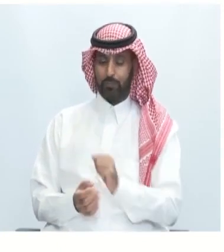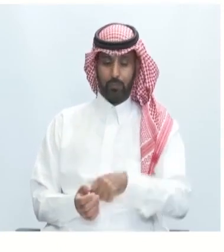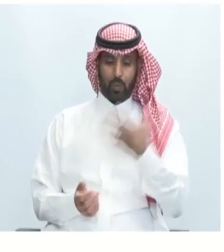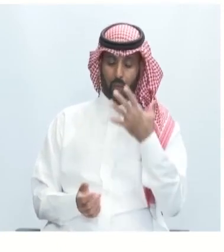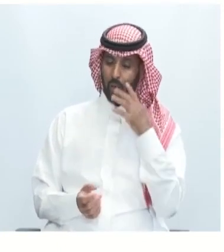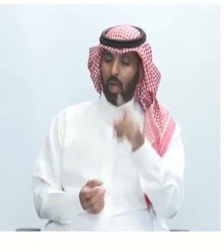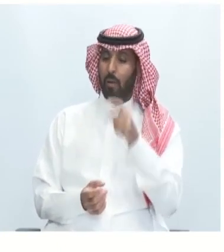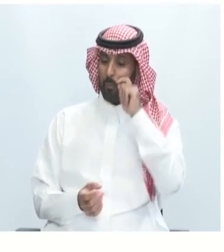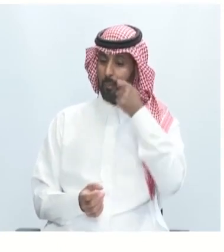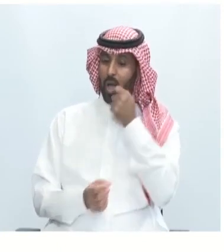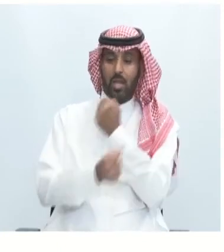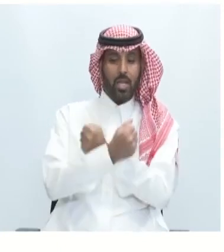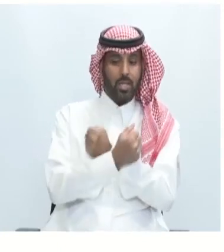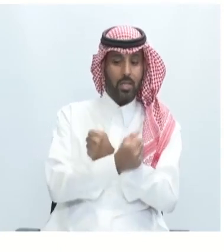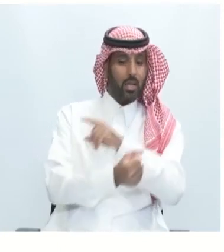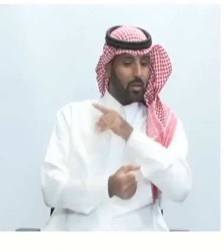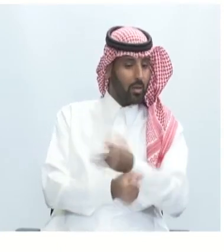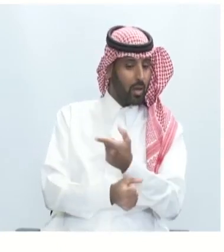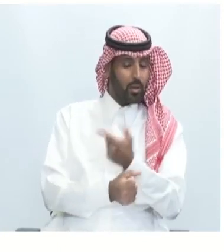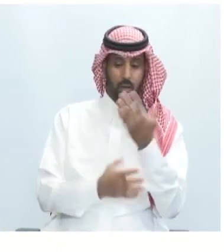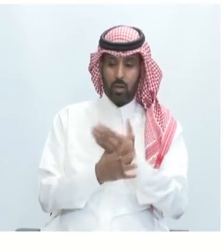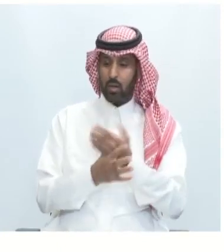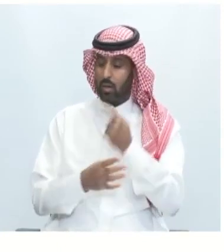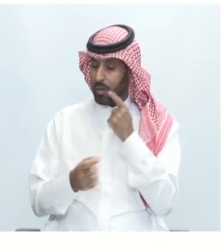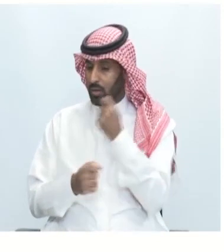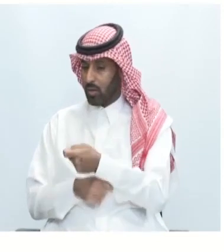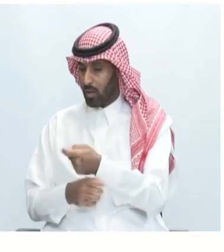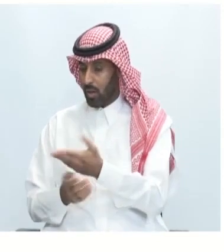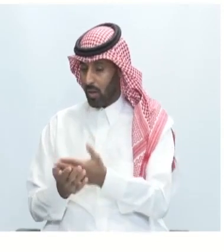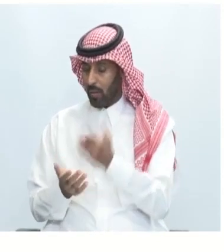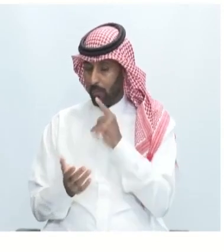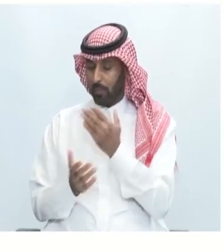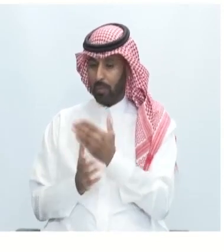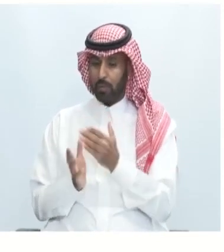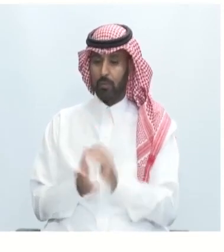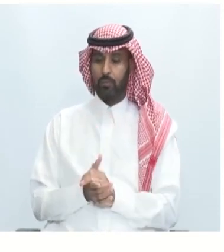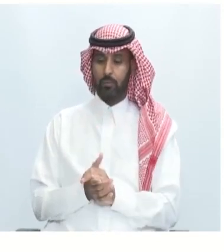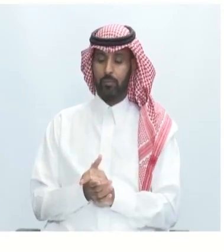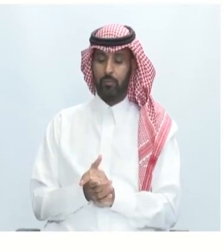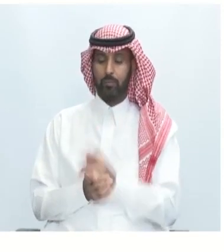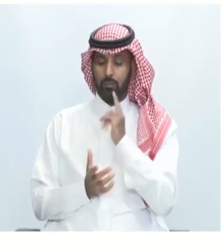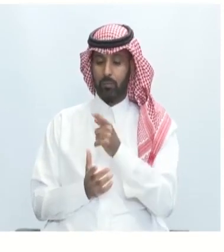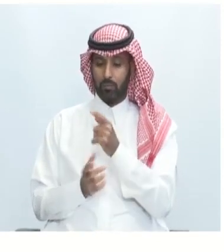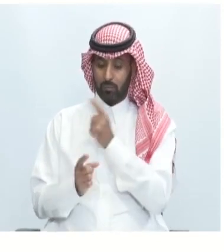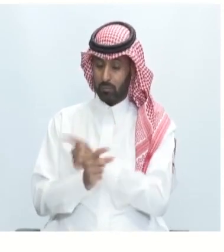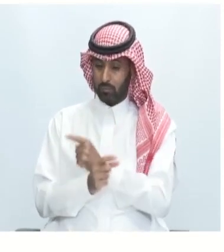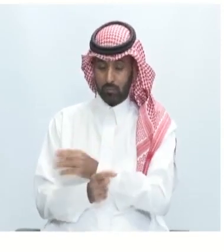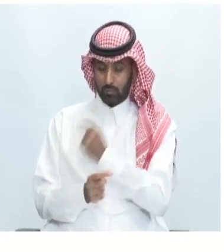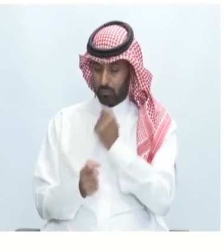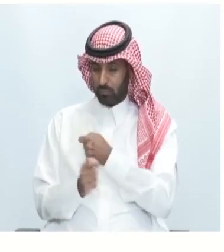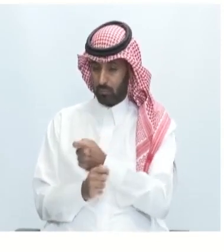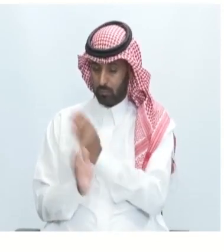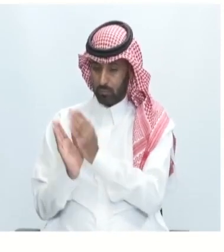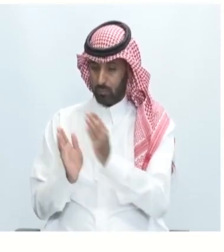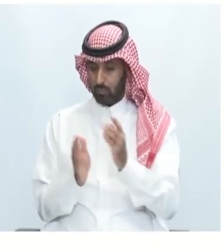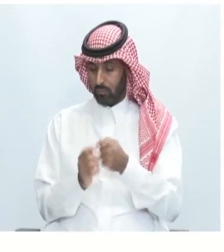man arrested for not paying library fines. Yes, a man has been arrested for not paying